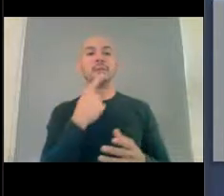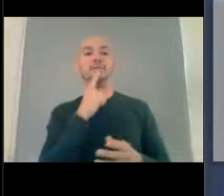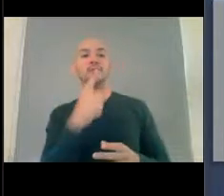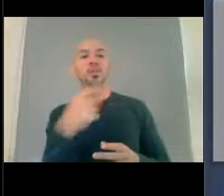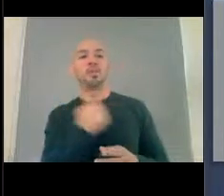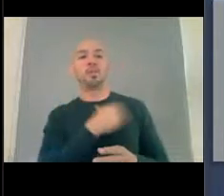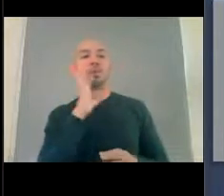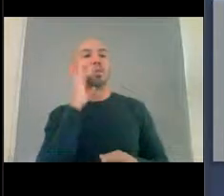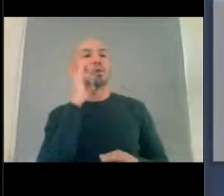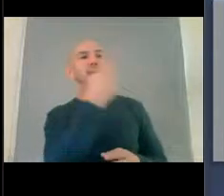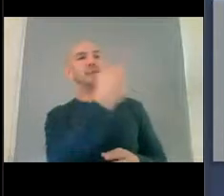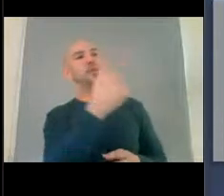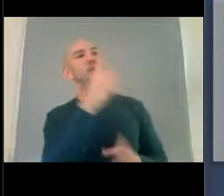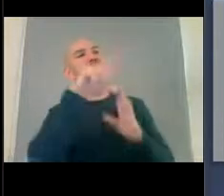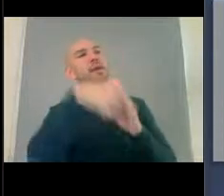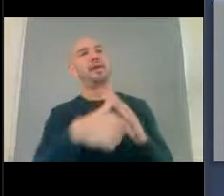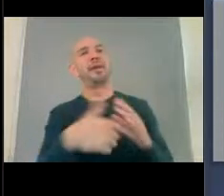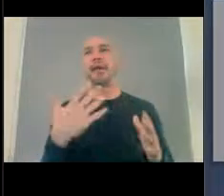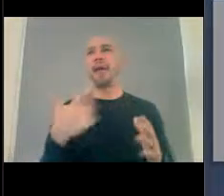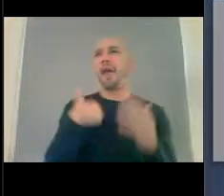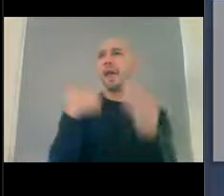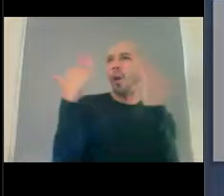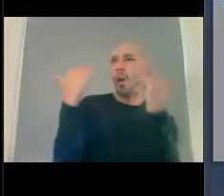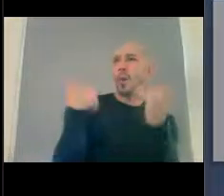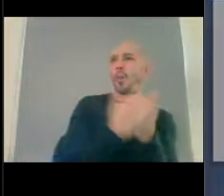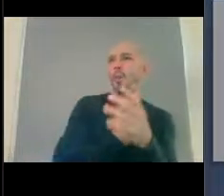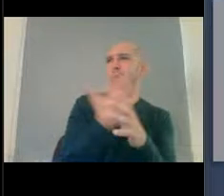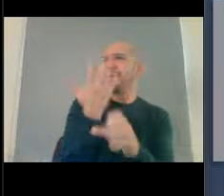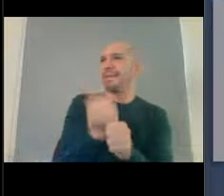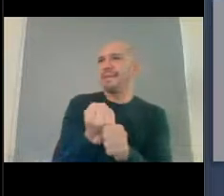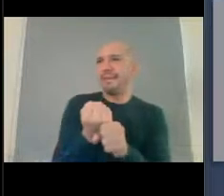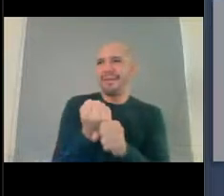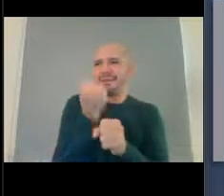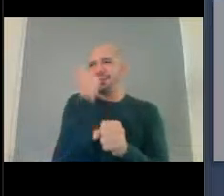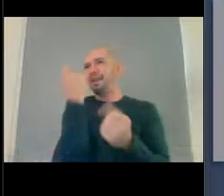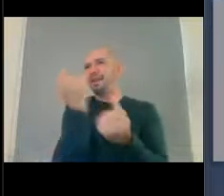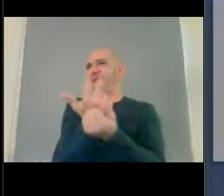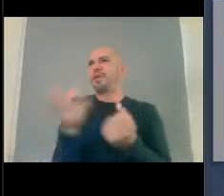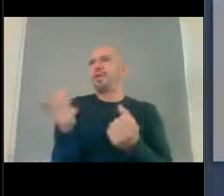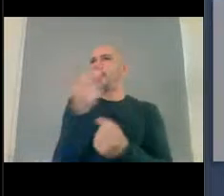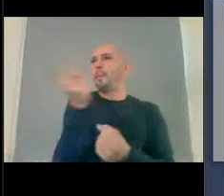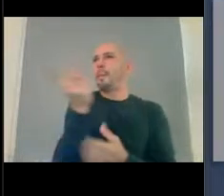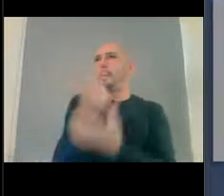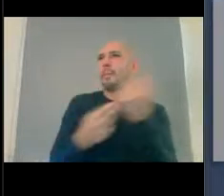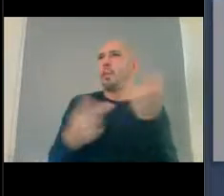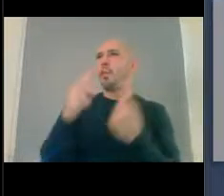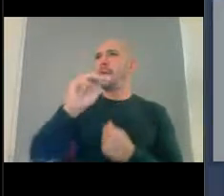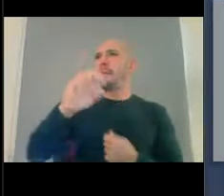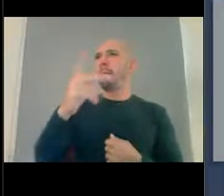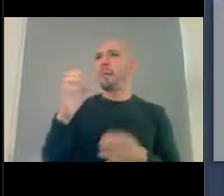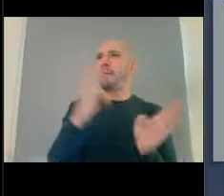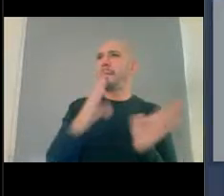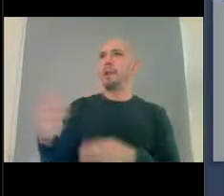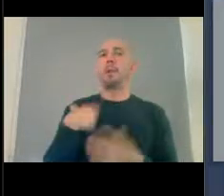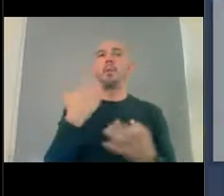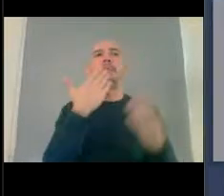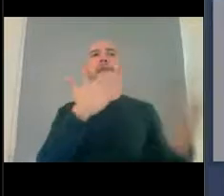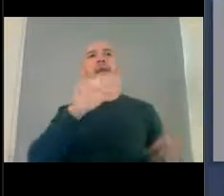i hope i hope to get between what i'm saying vince i hope you get everything that you and mike are planning to say i just want to thank alyssa for her